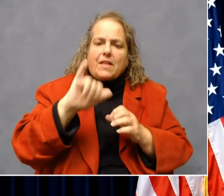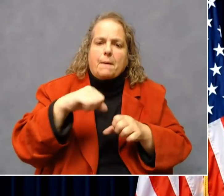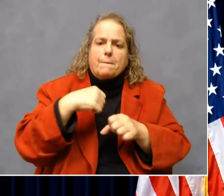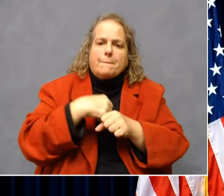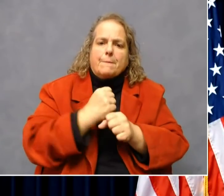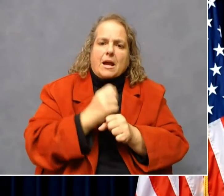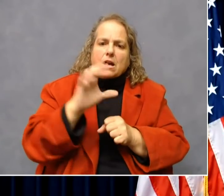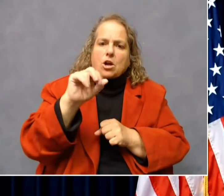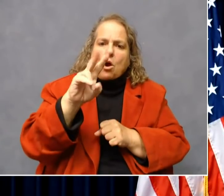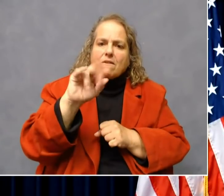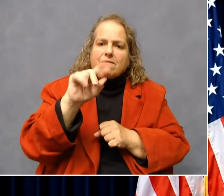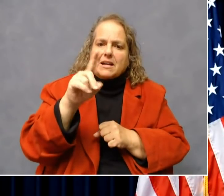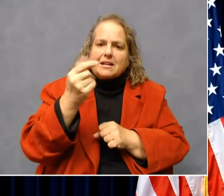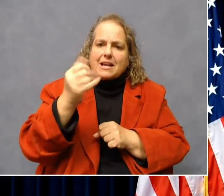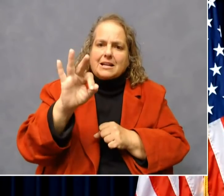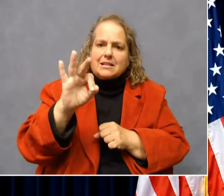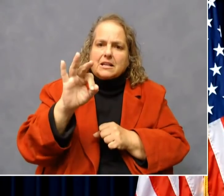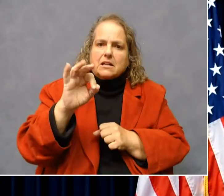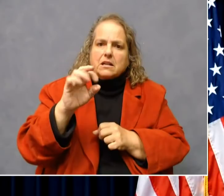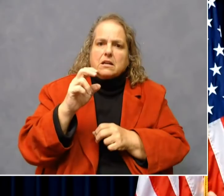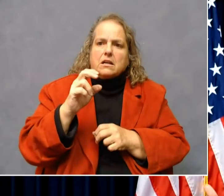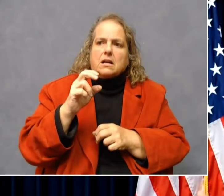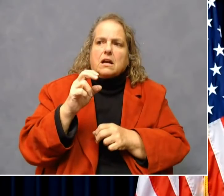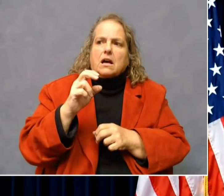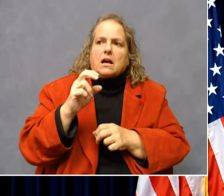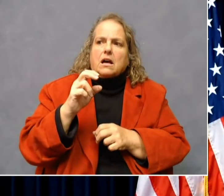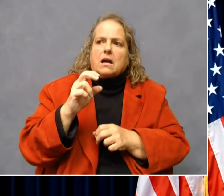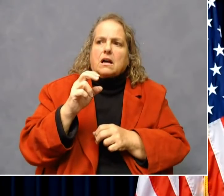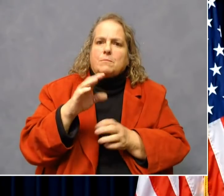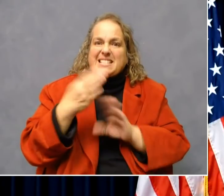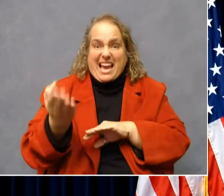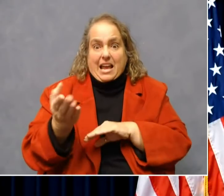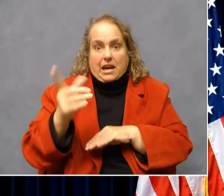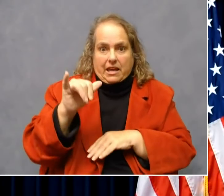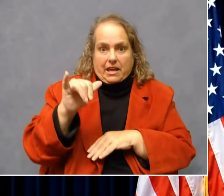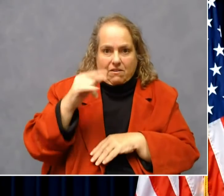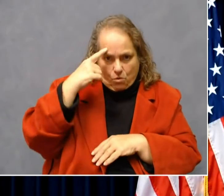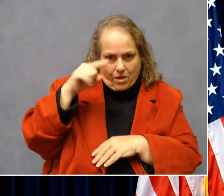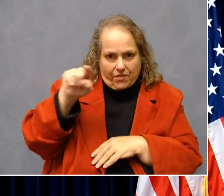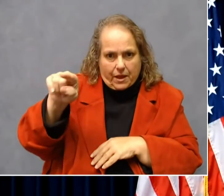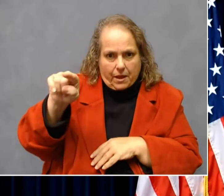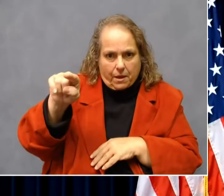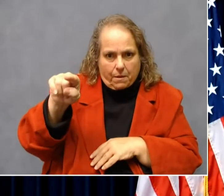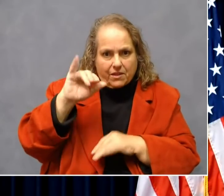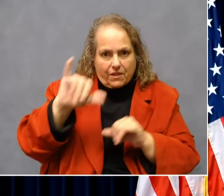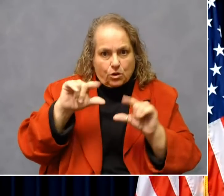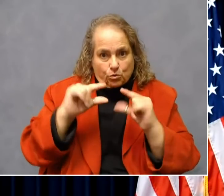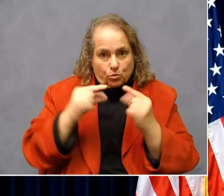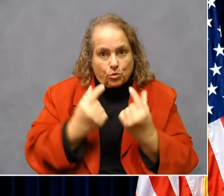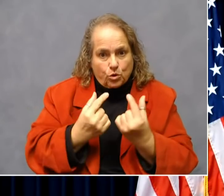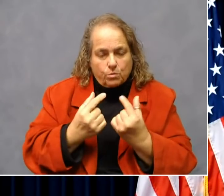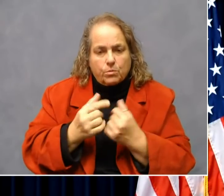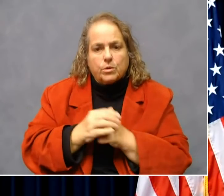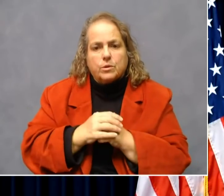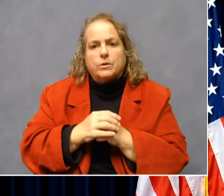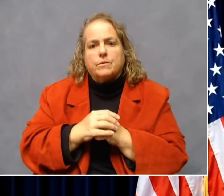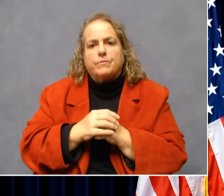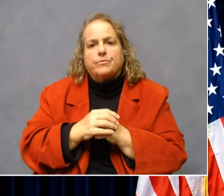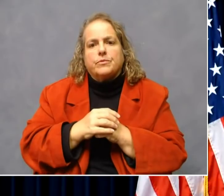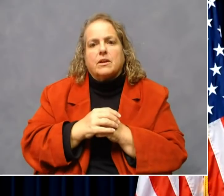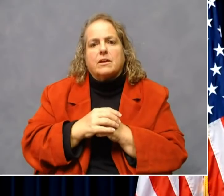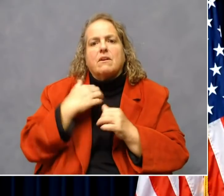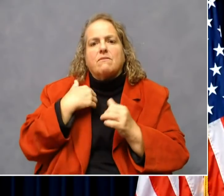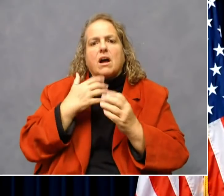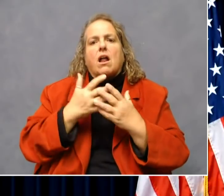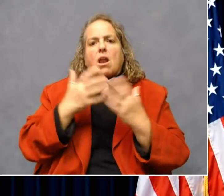very deadly for them. Also in that group, you have a lot of other essential workers, but certainly I believe